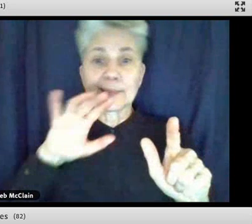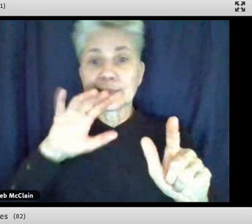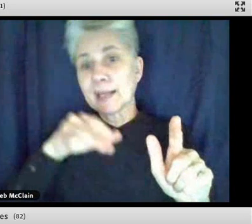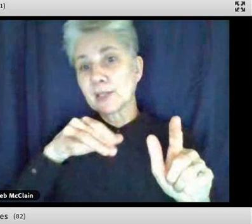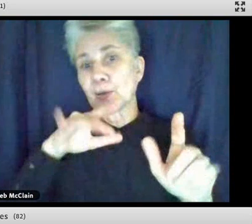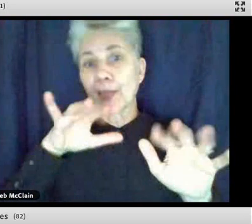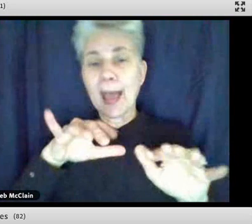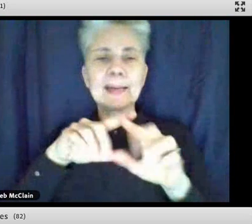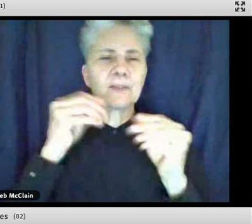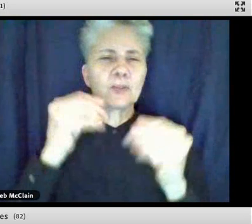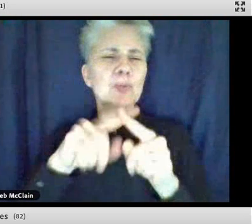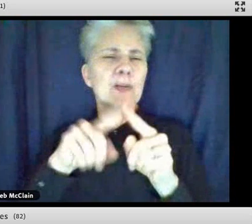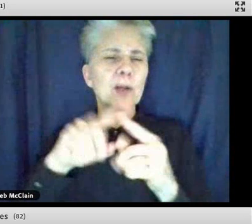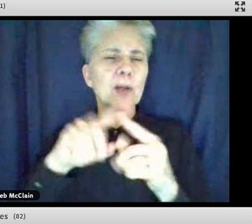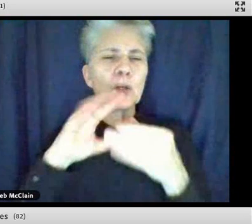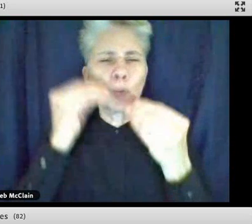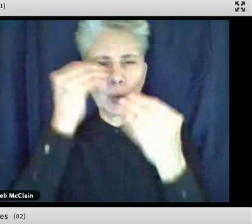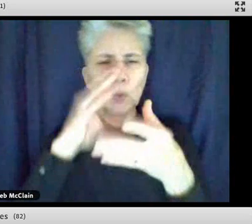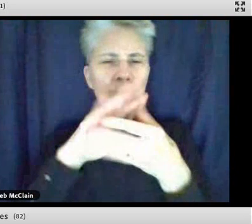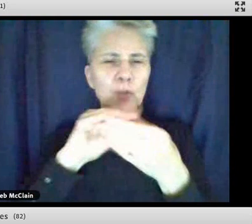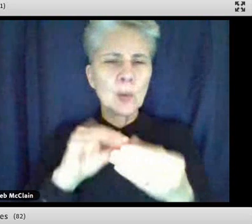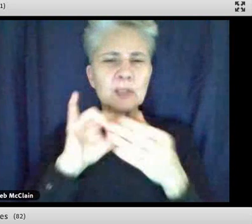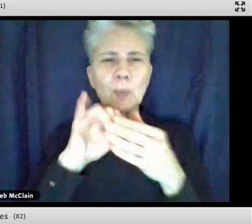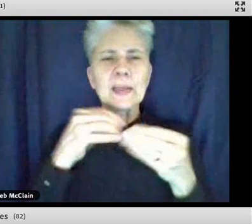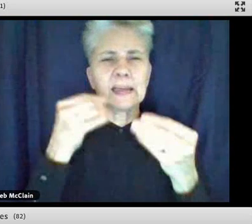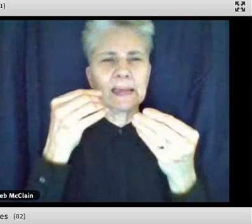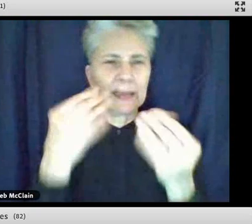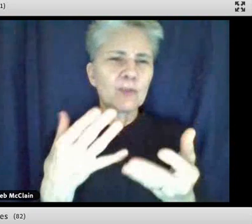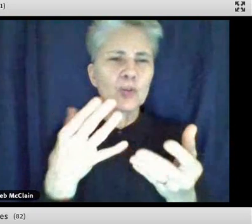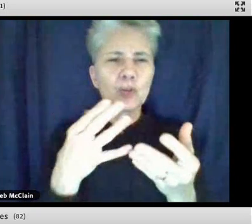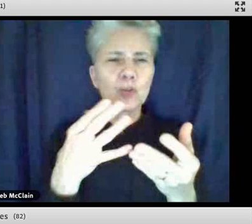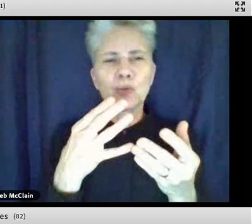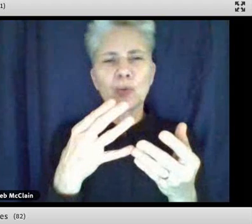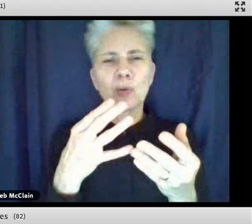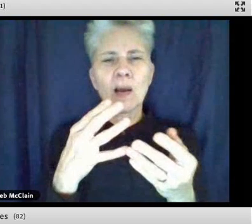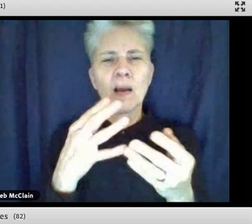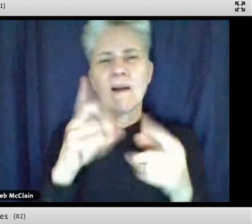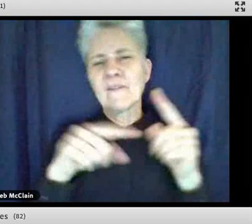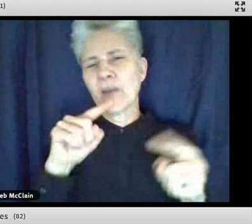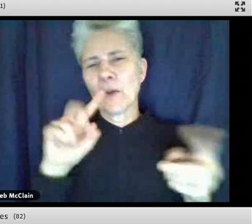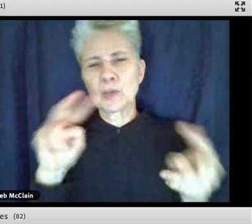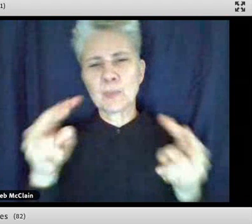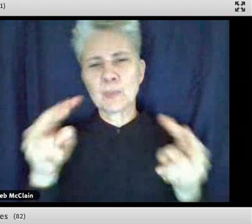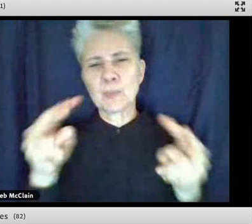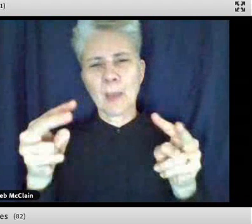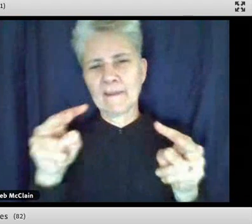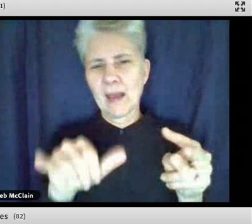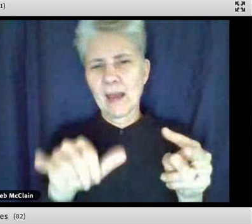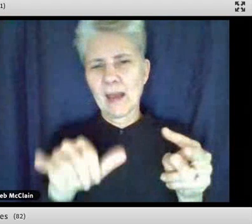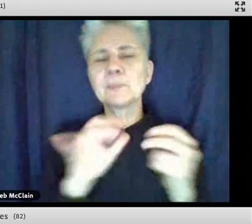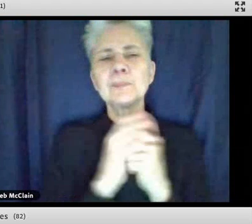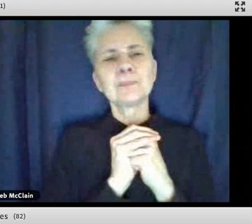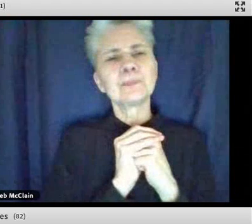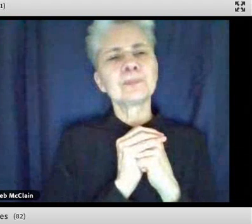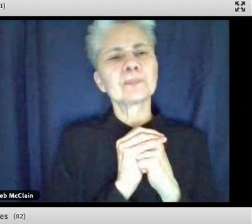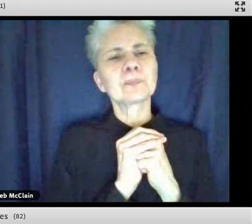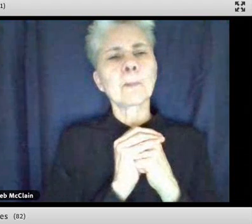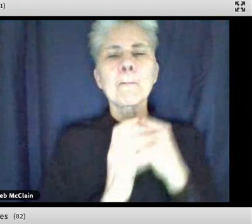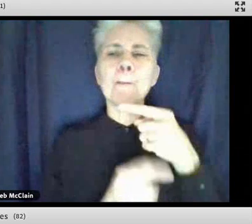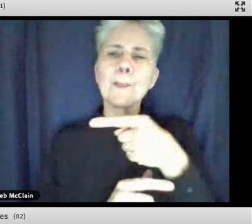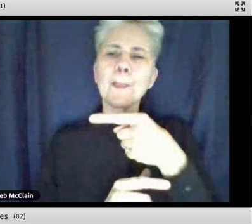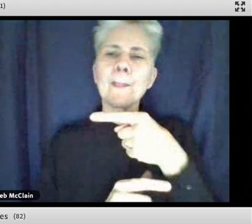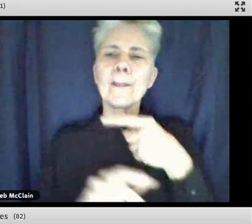and gives you different news stories. So it kind of gives you a varied perspective on a news topic. fact